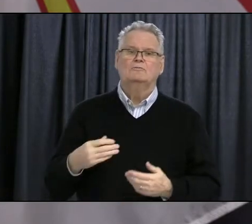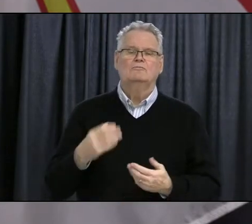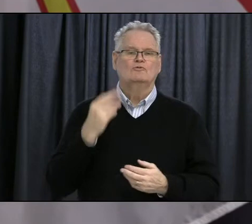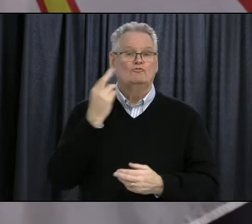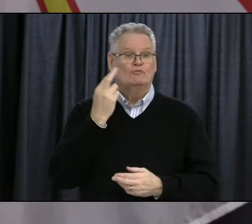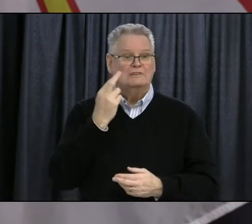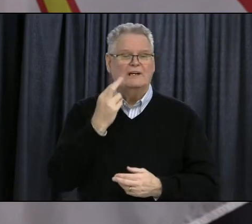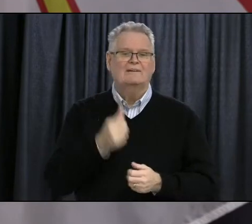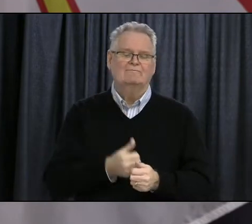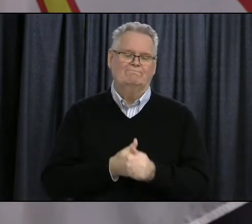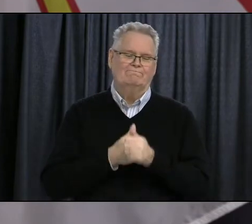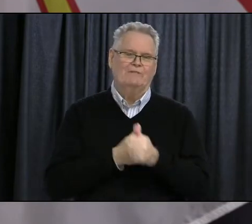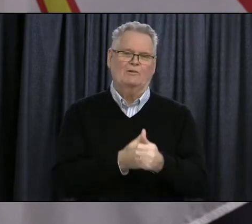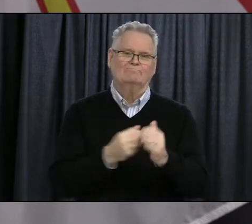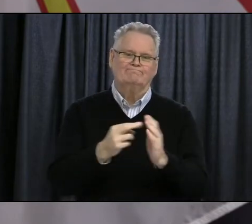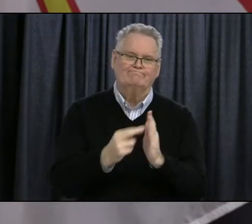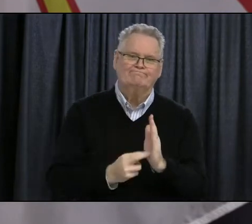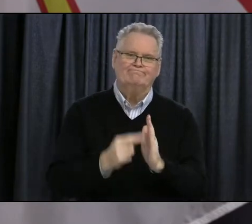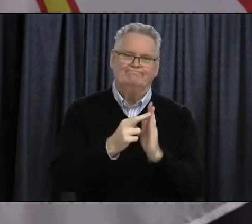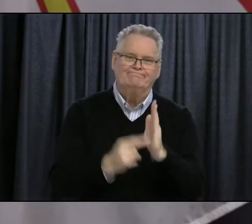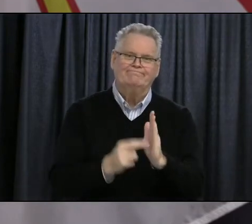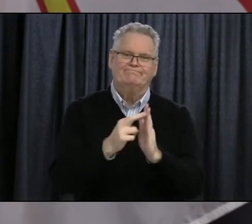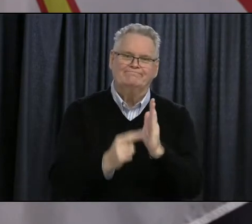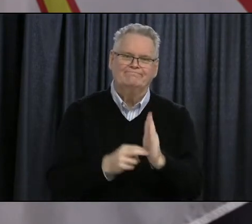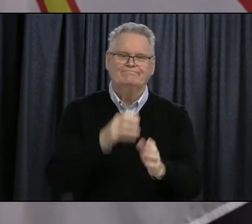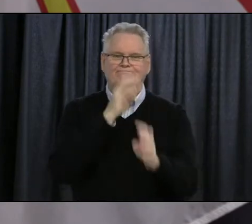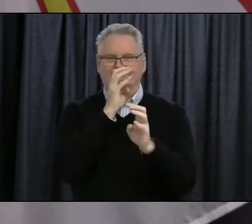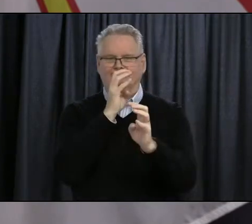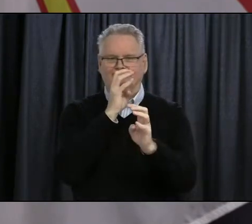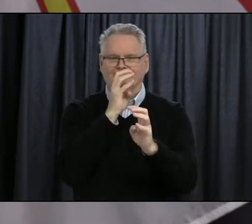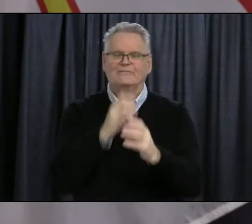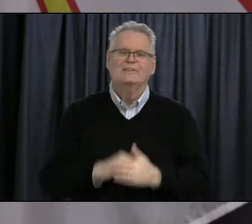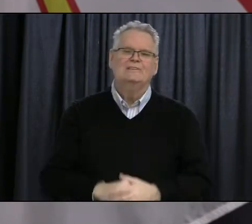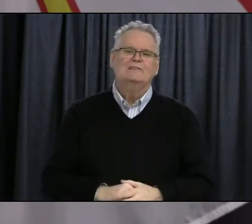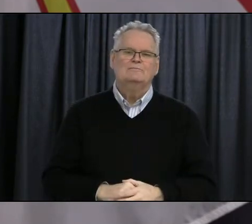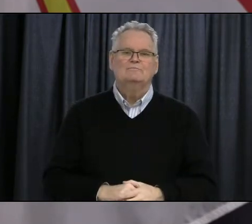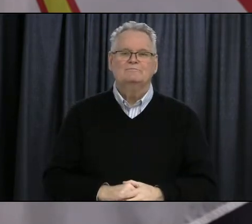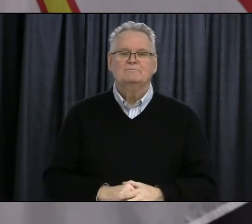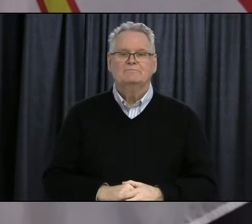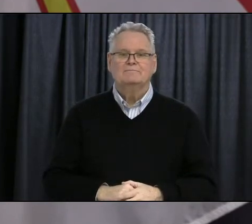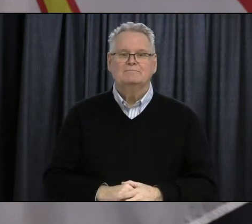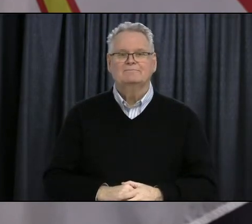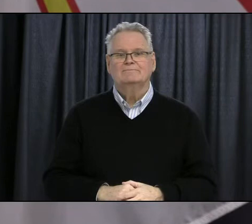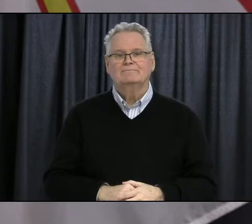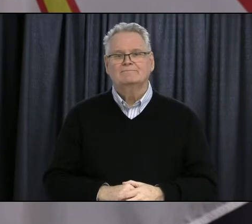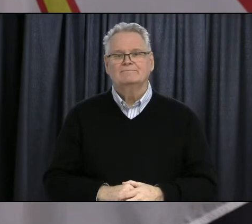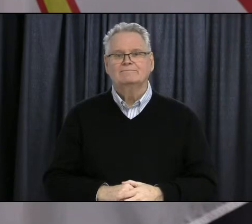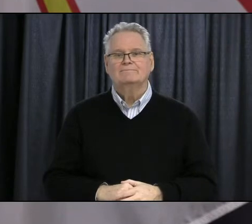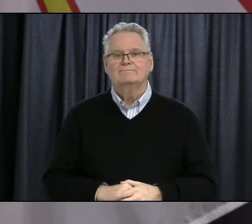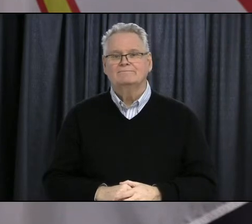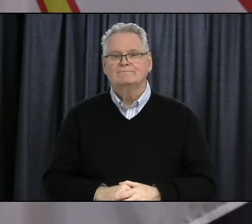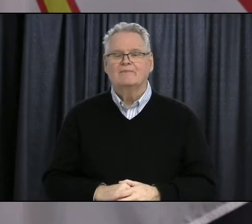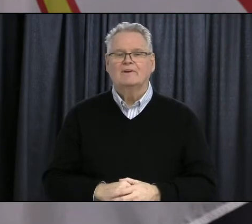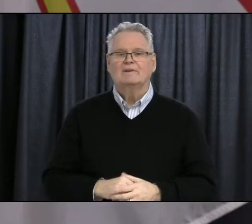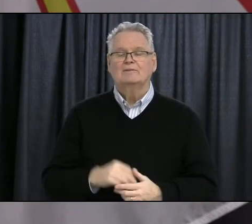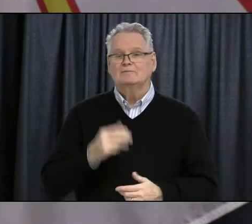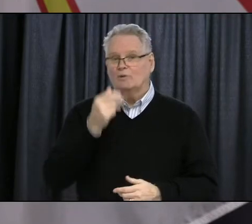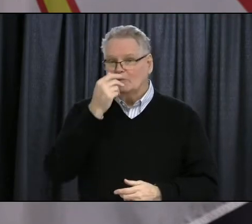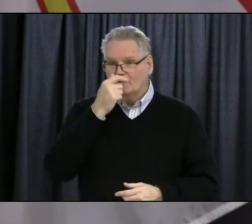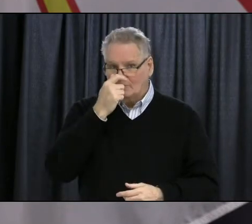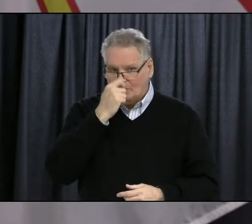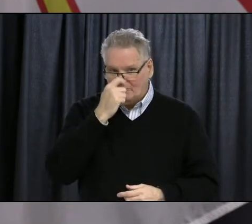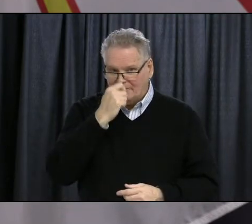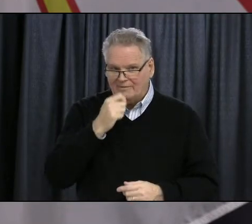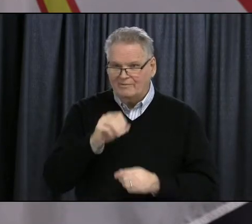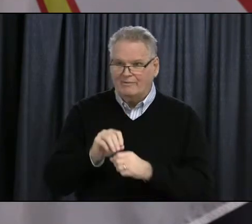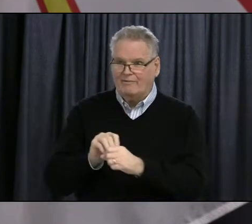COVID. Of course, all those things that cause the transmission of COVID also cause the transmission of flu. So, we're seeing that.